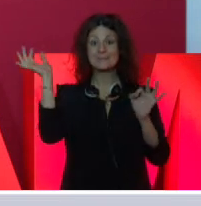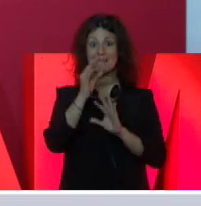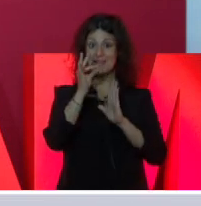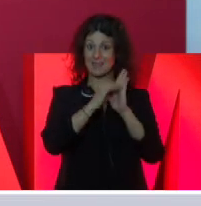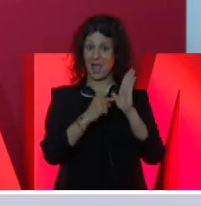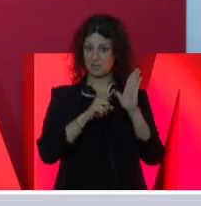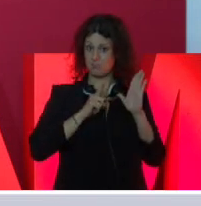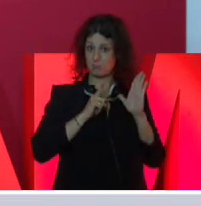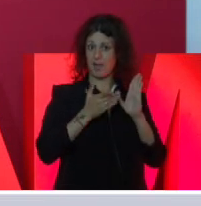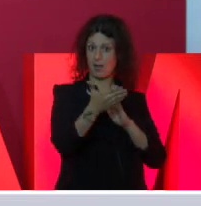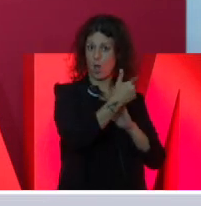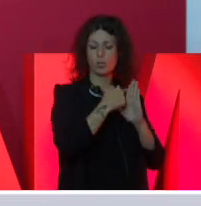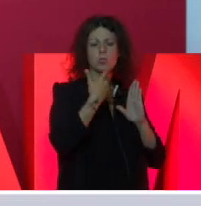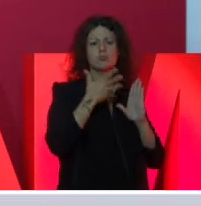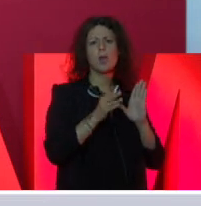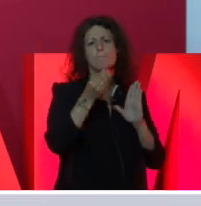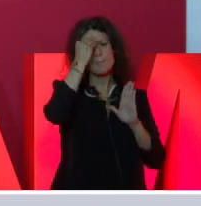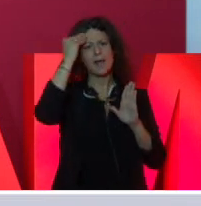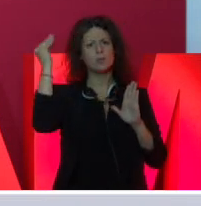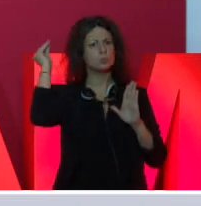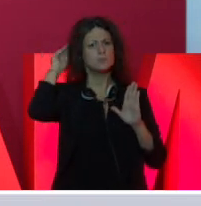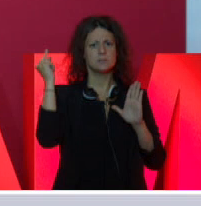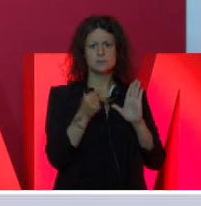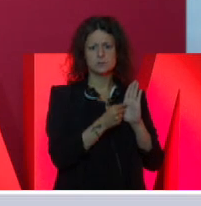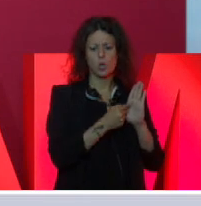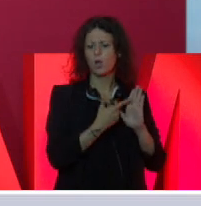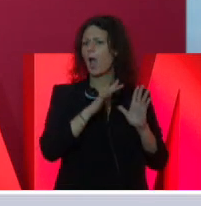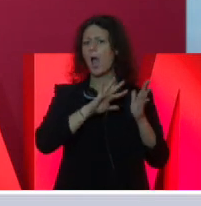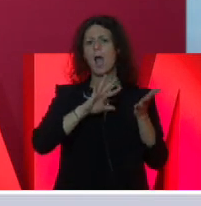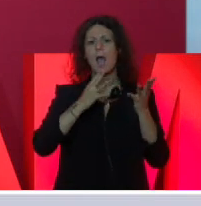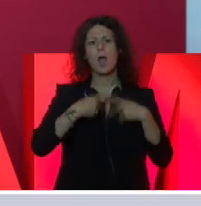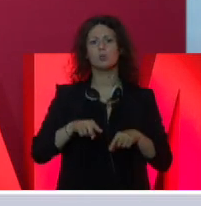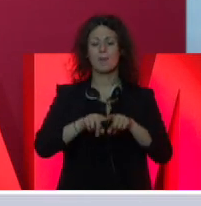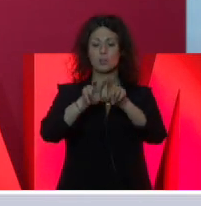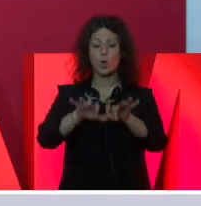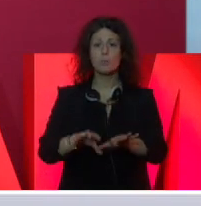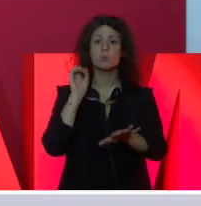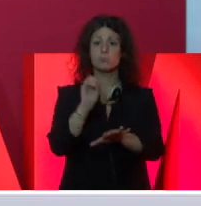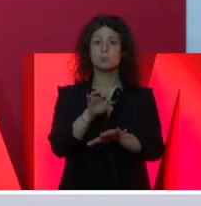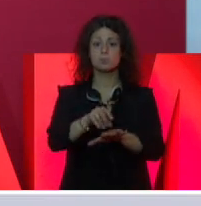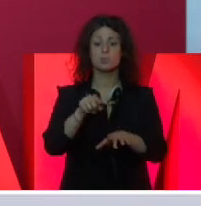data collection artifacts and mistakes in general. So,